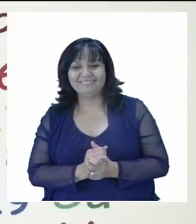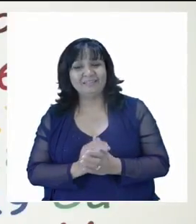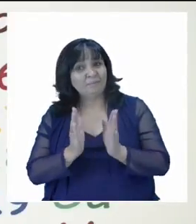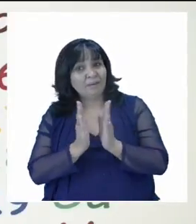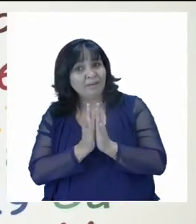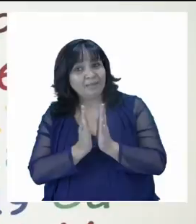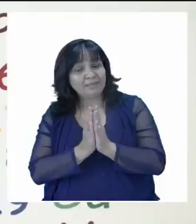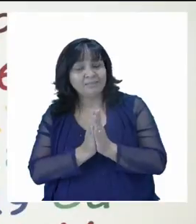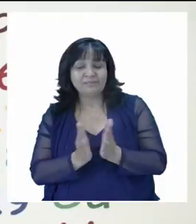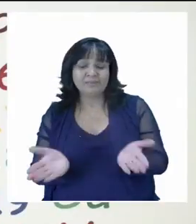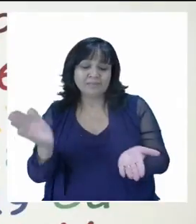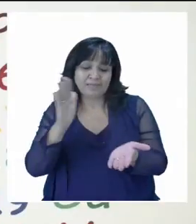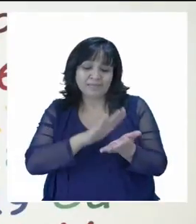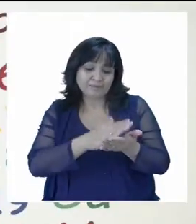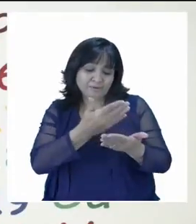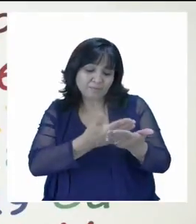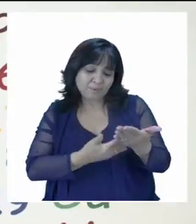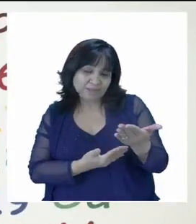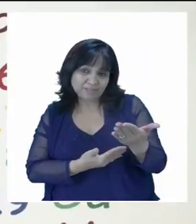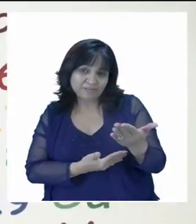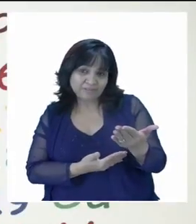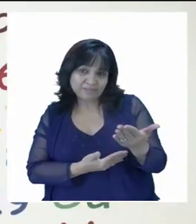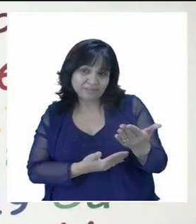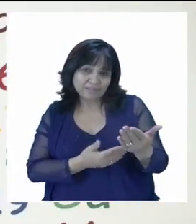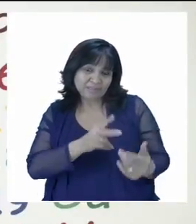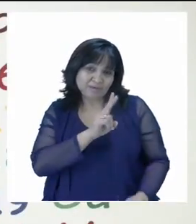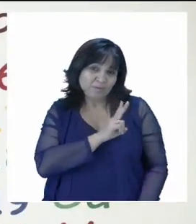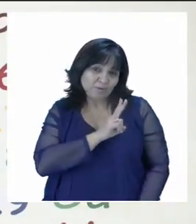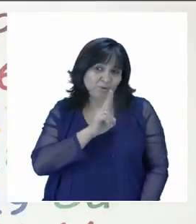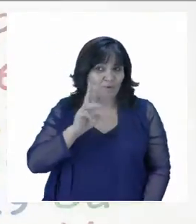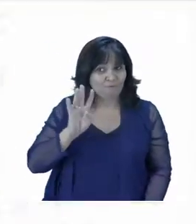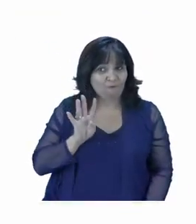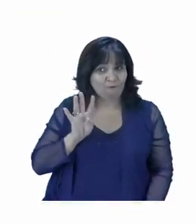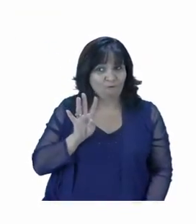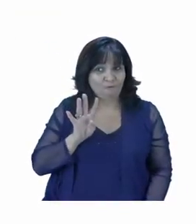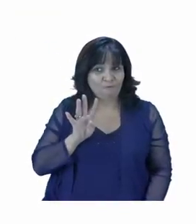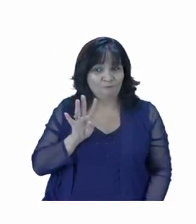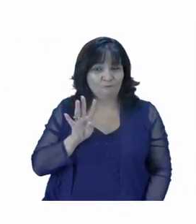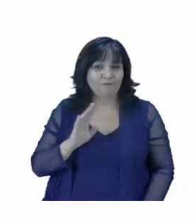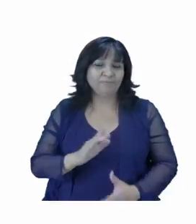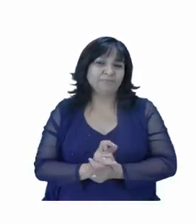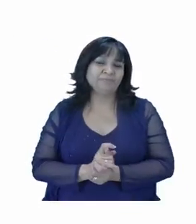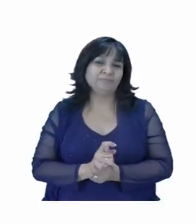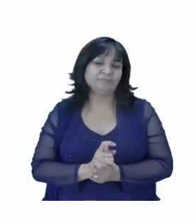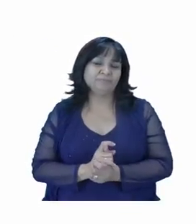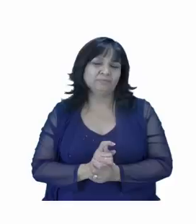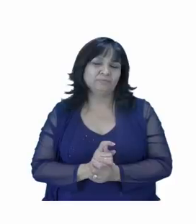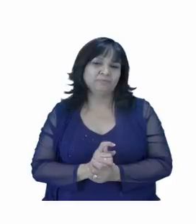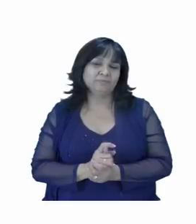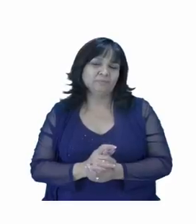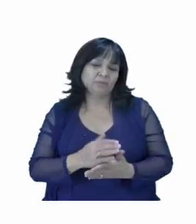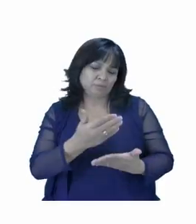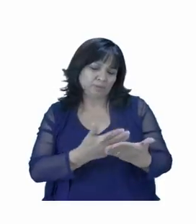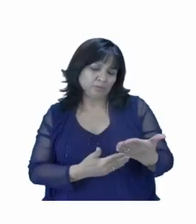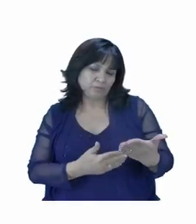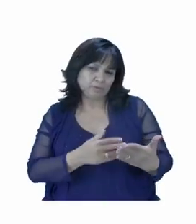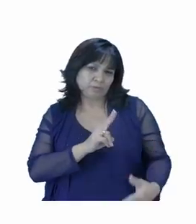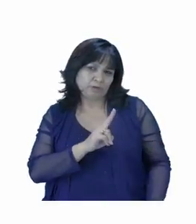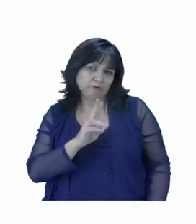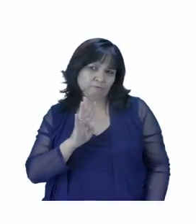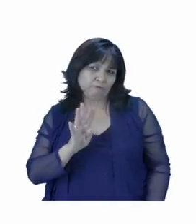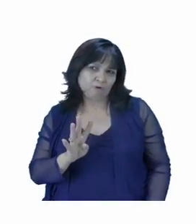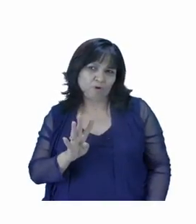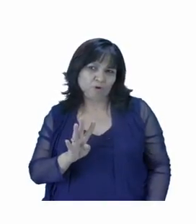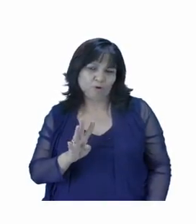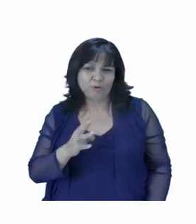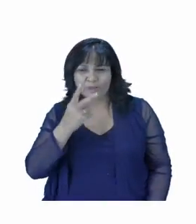you turn to page 24? On page 24, we can see we